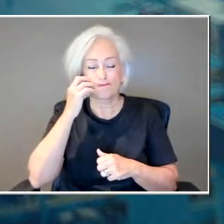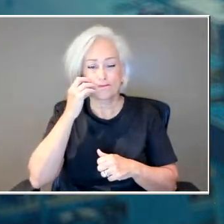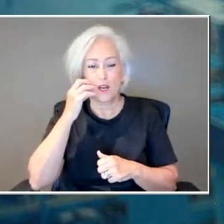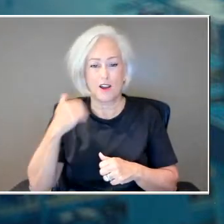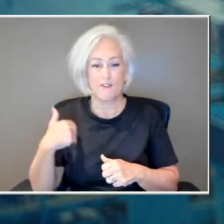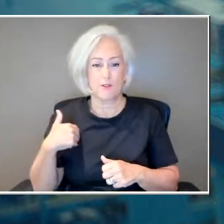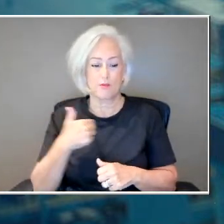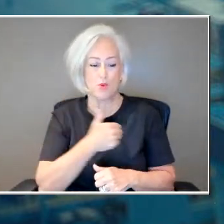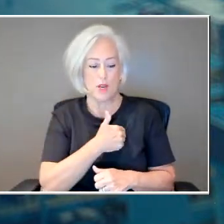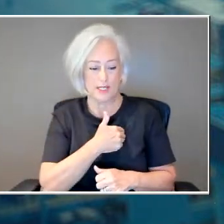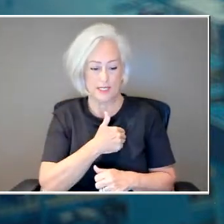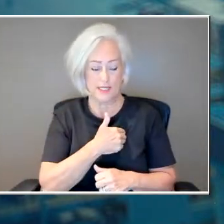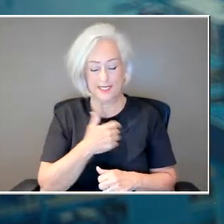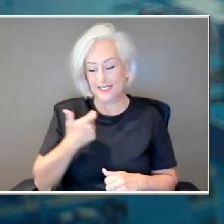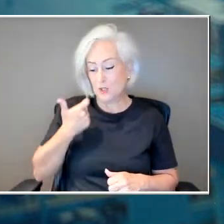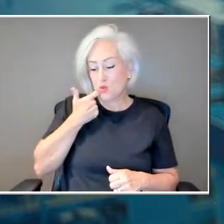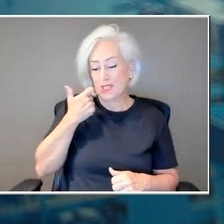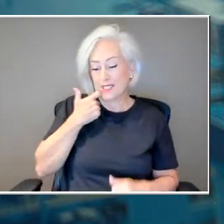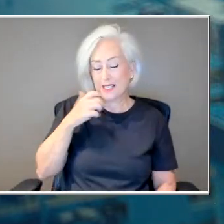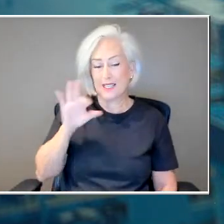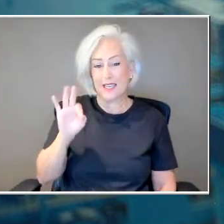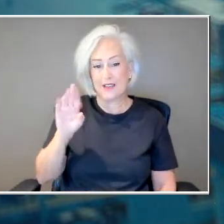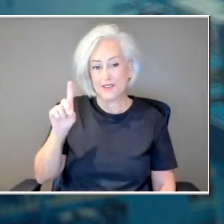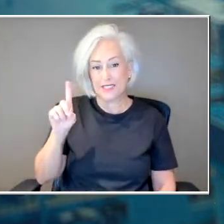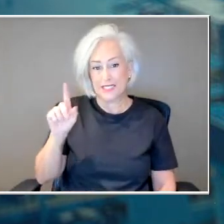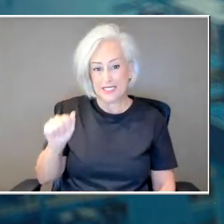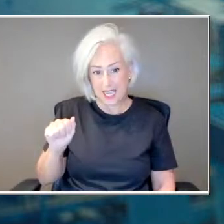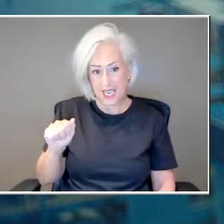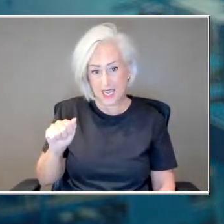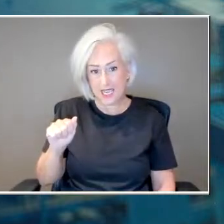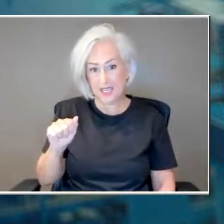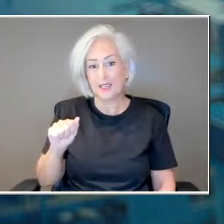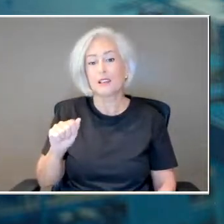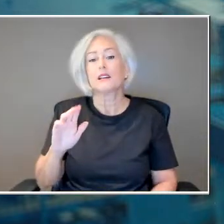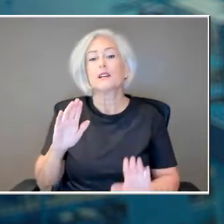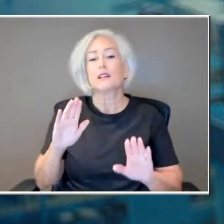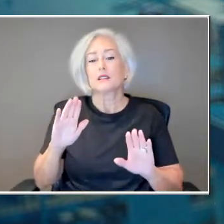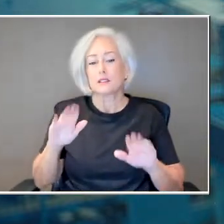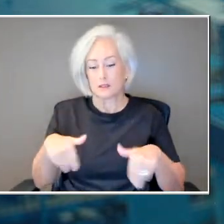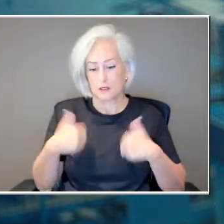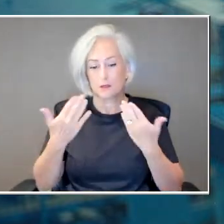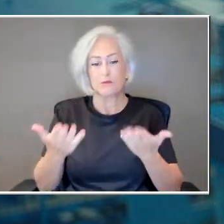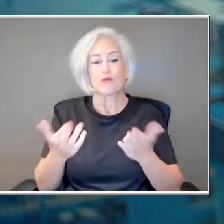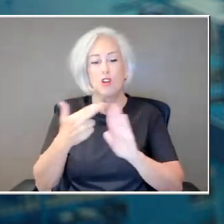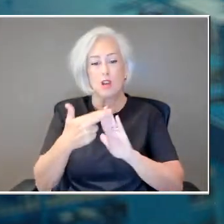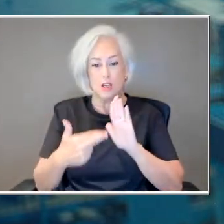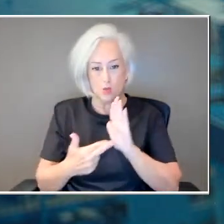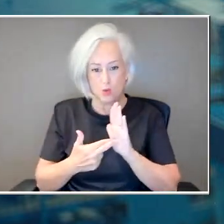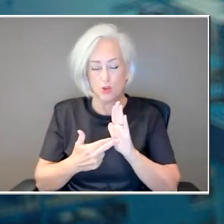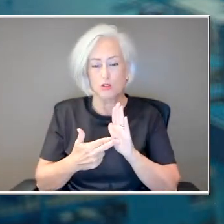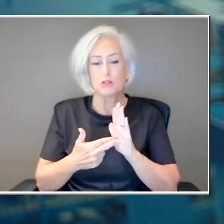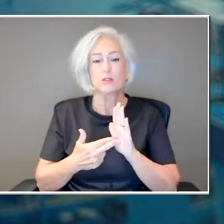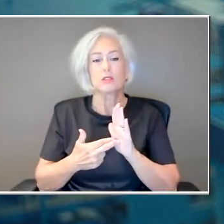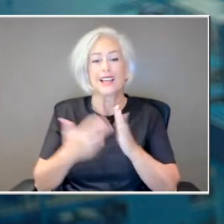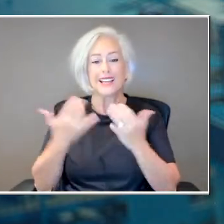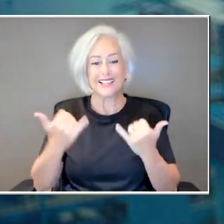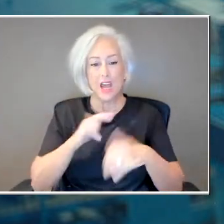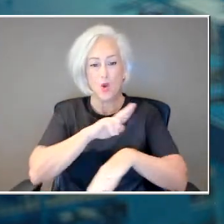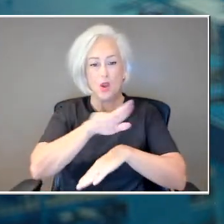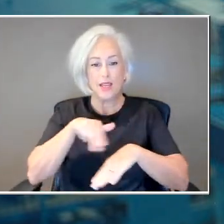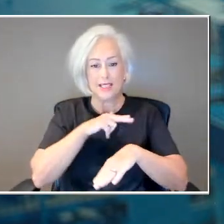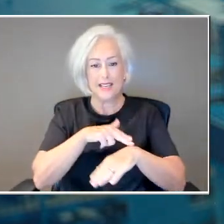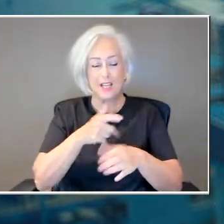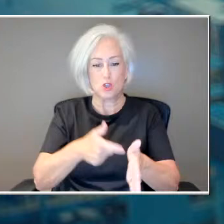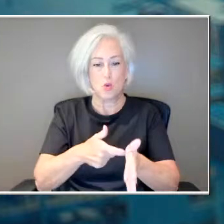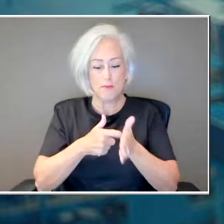recently, the FDA has had regulations, which has gone through legislation, and it is a national mandate that all